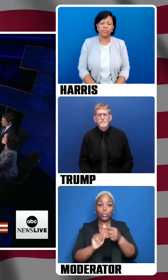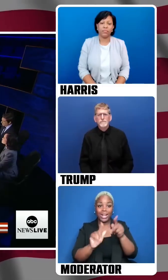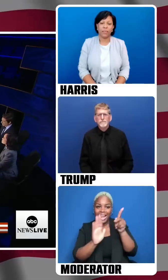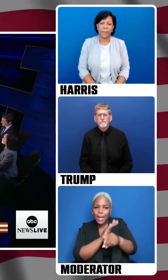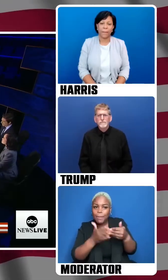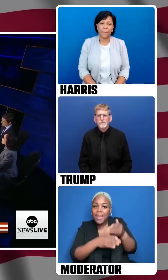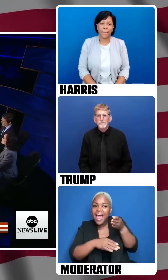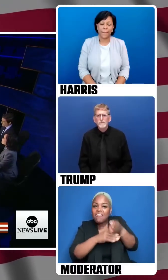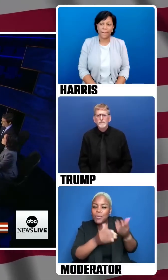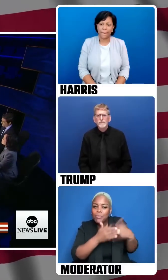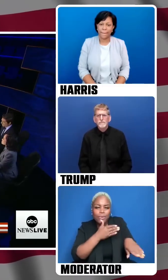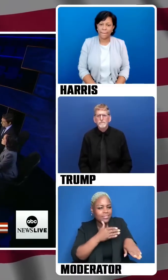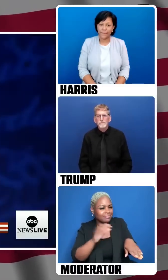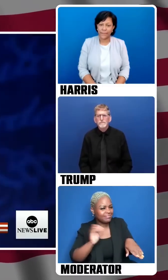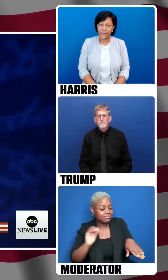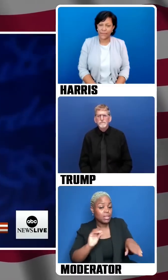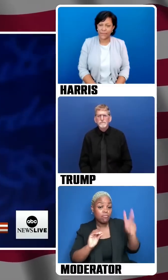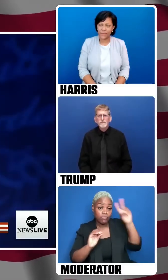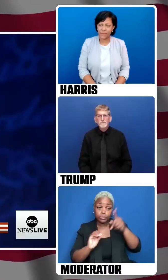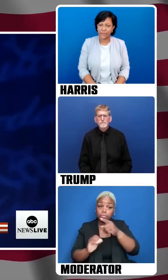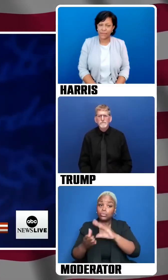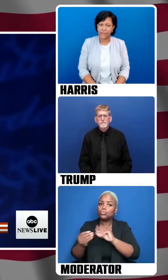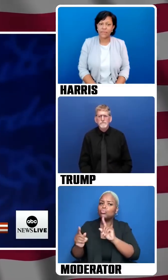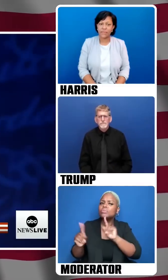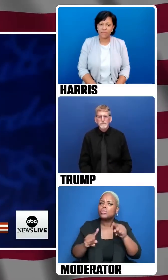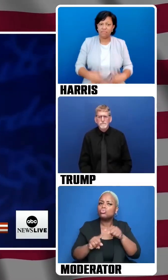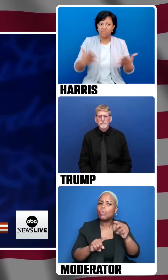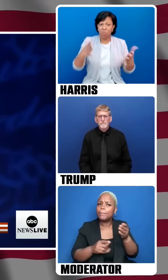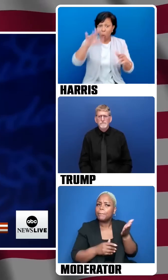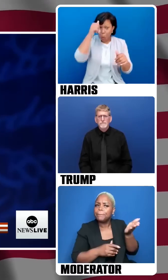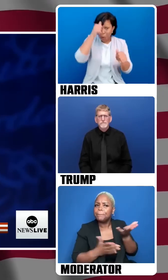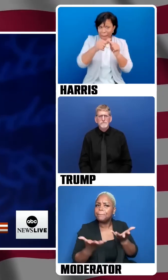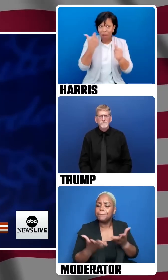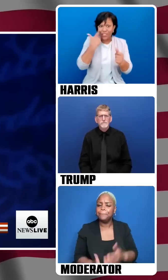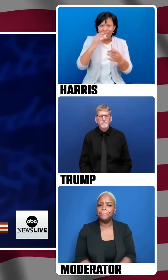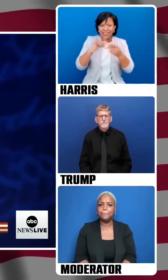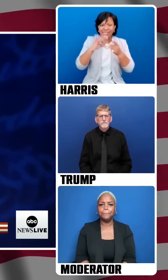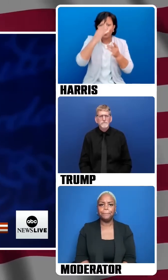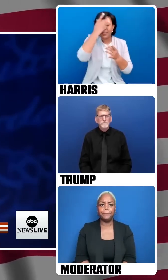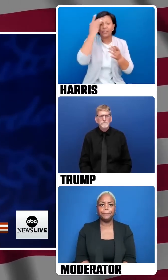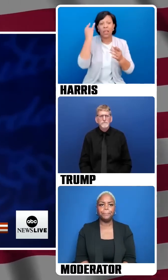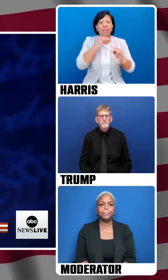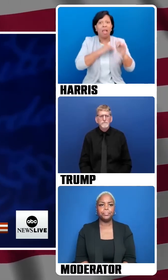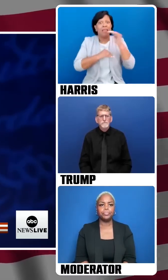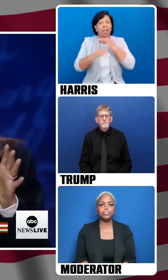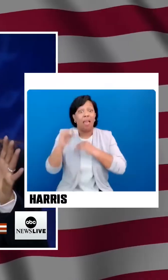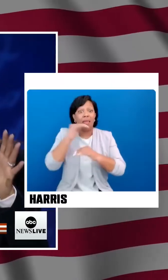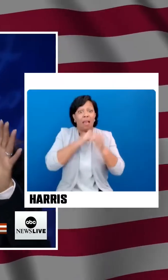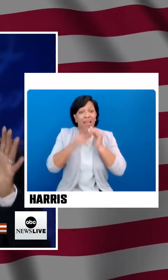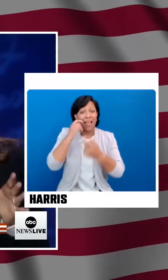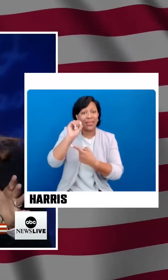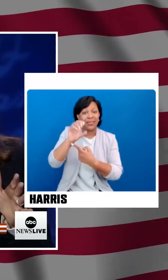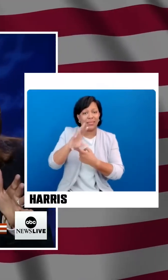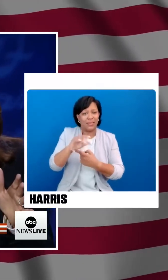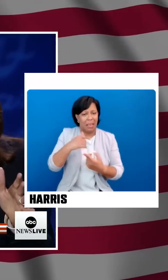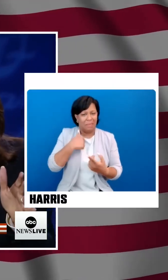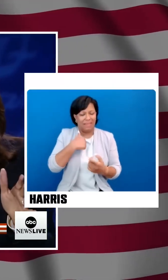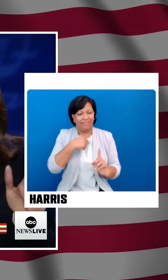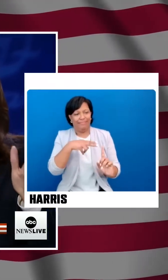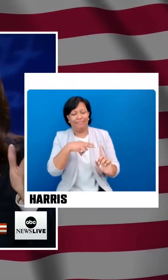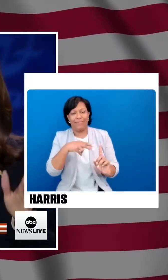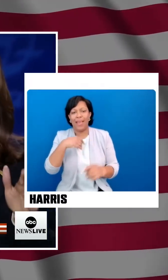President Trump. Well, as I said, you're going to hear a bunch of lies, and that's not actually a surprising fact. Let's understand how we got